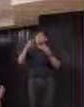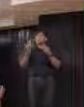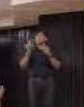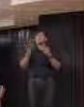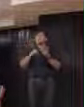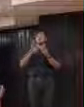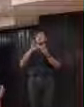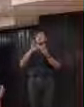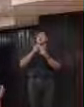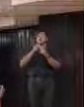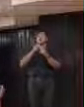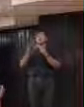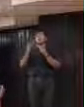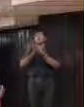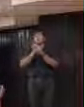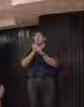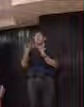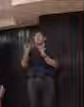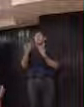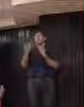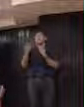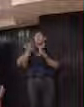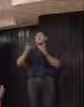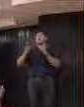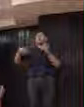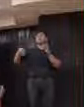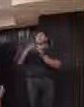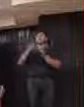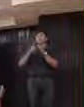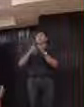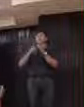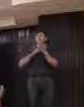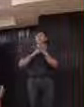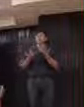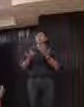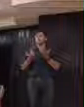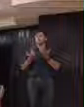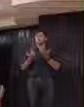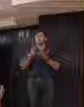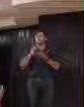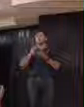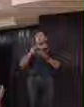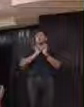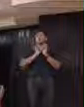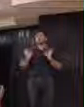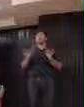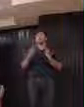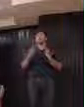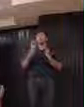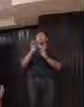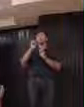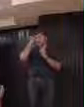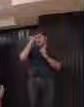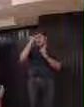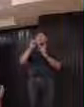how the government had they taken the reaction of the people by simply cleaving to a legalistic point of